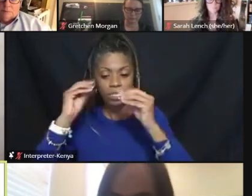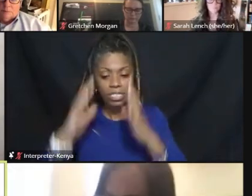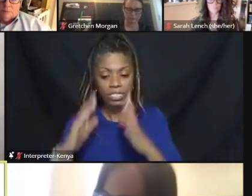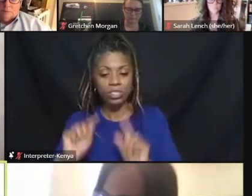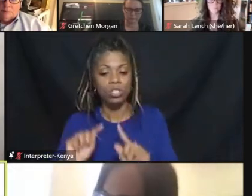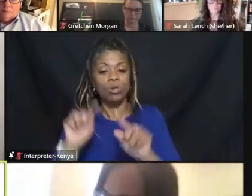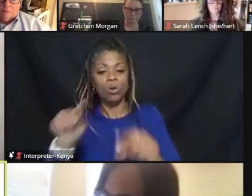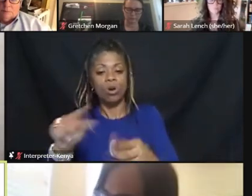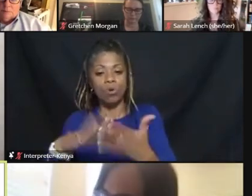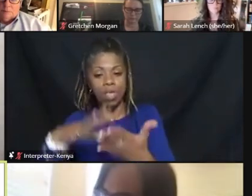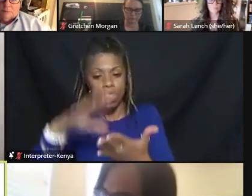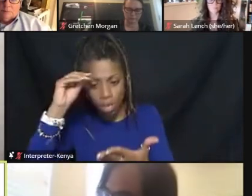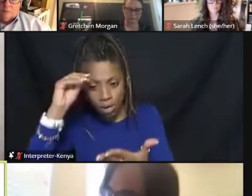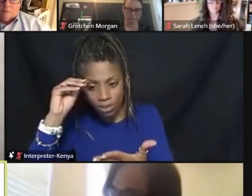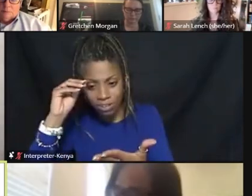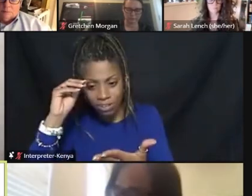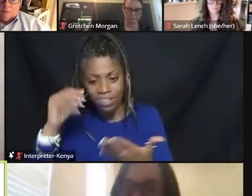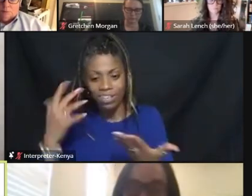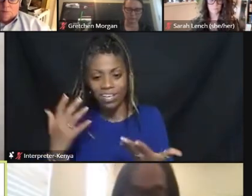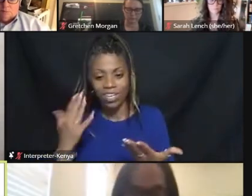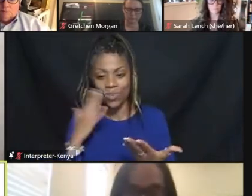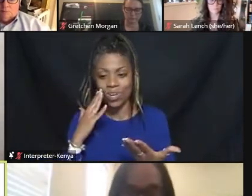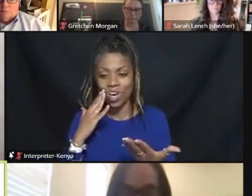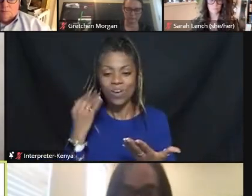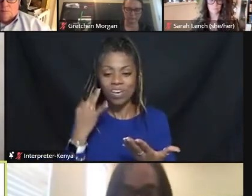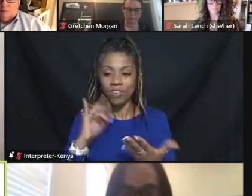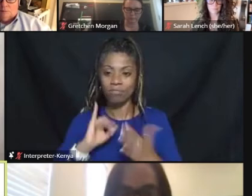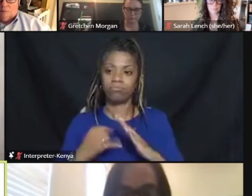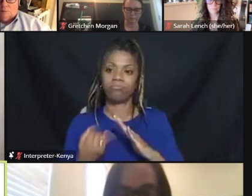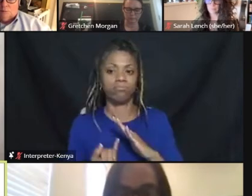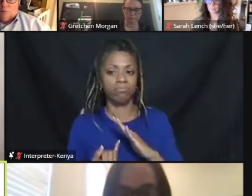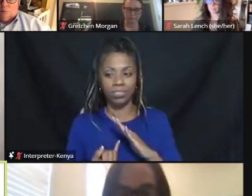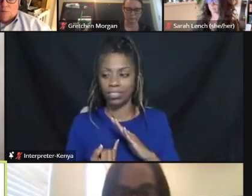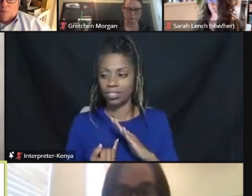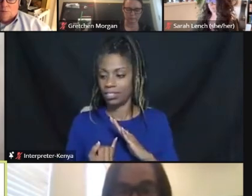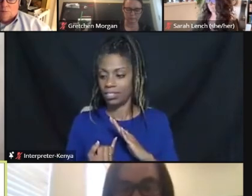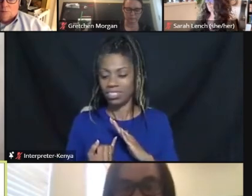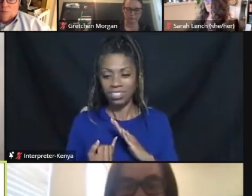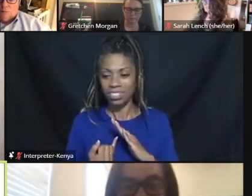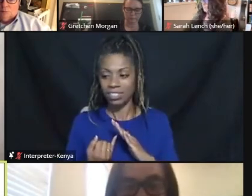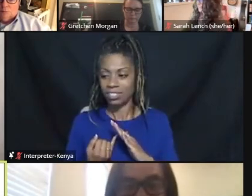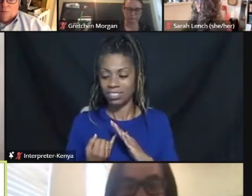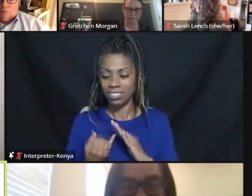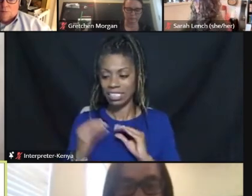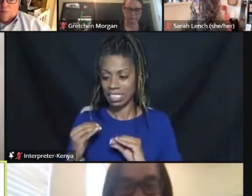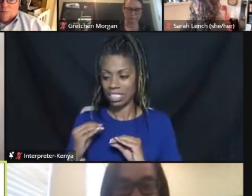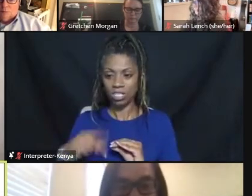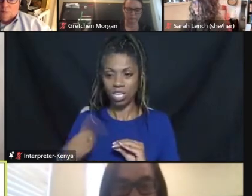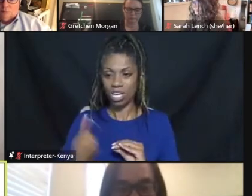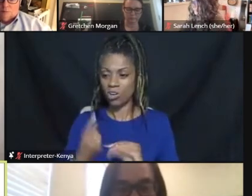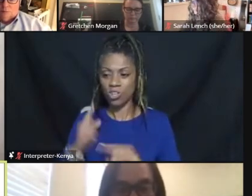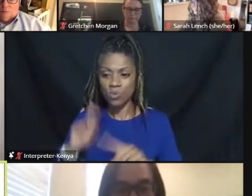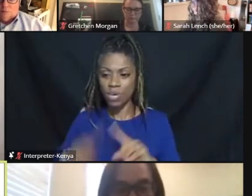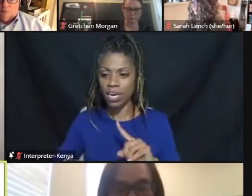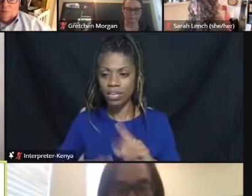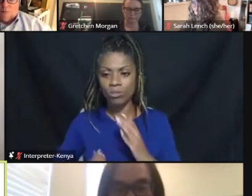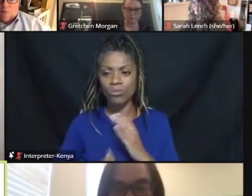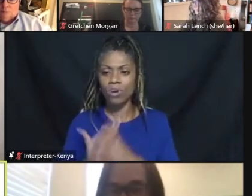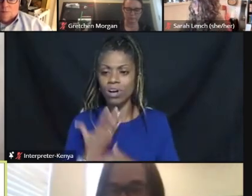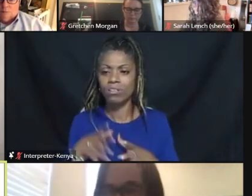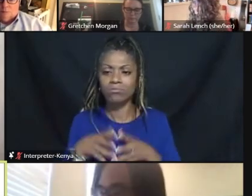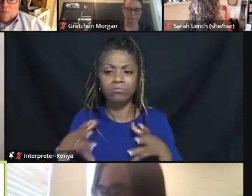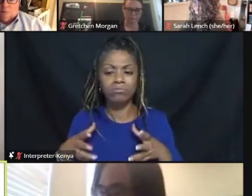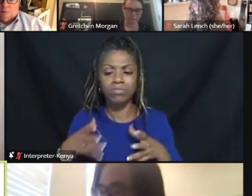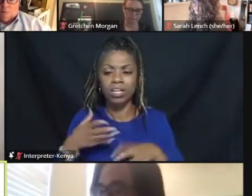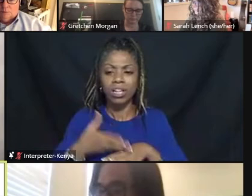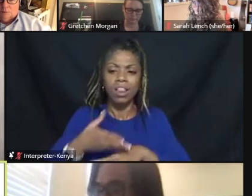in isolation, we really don't grow. So the more we can be collaborative in our processes through our